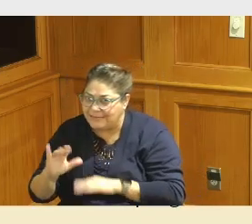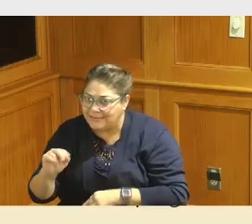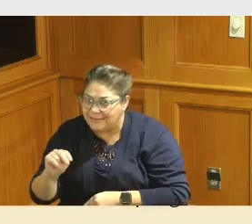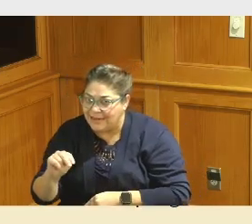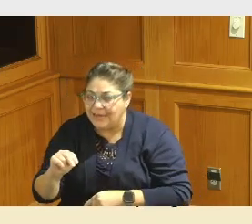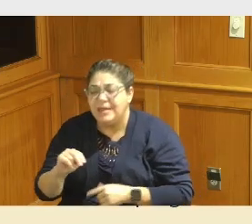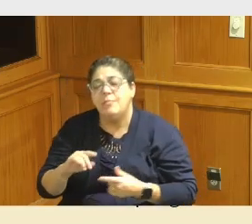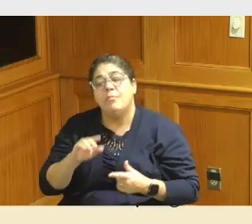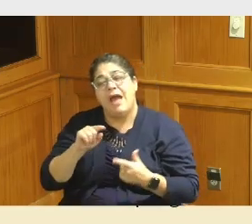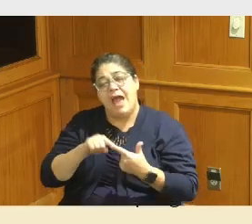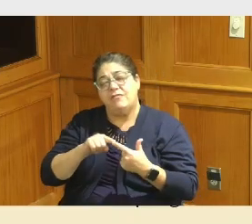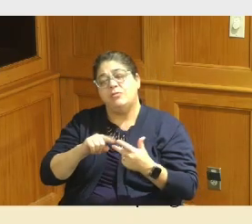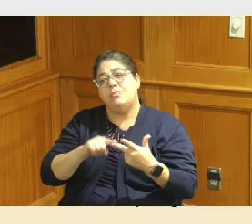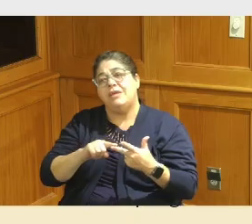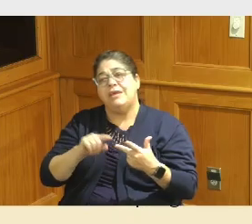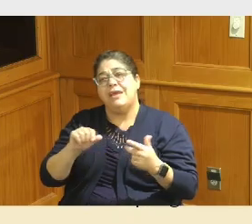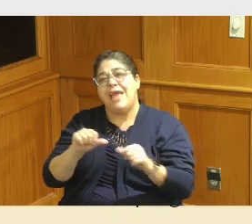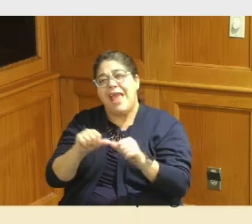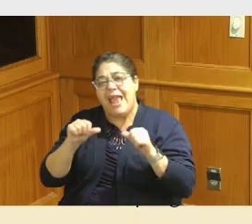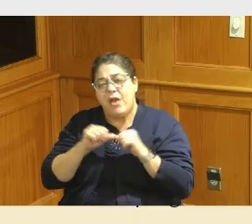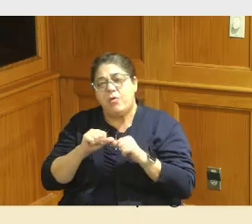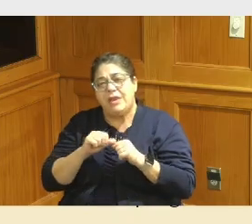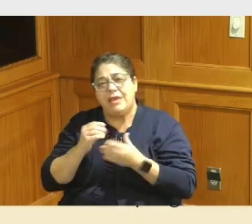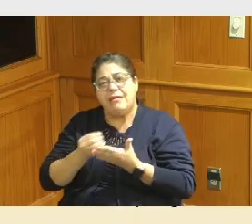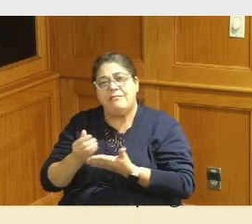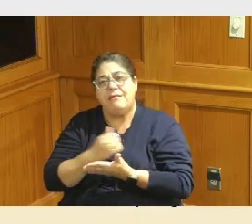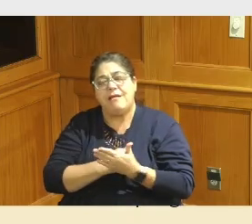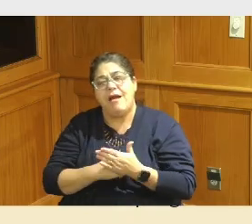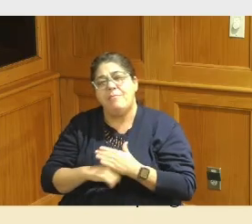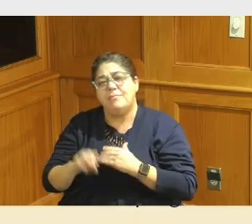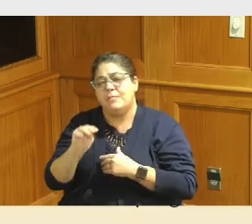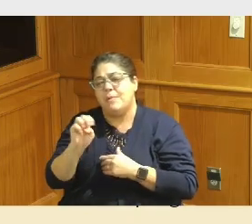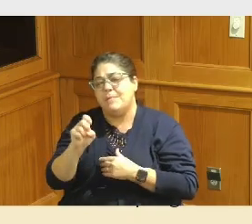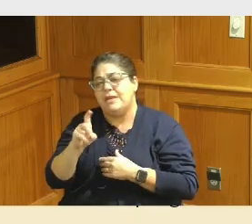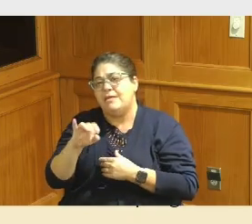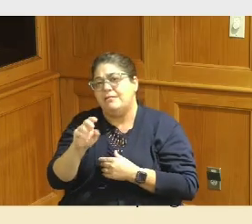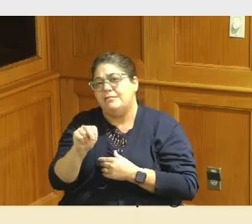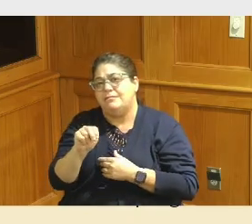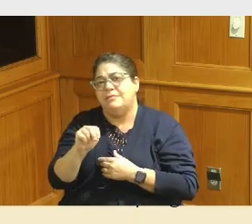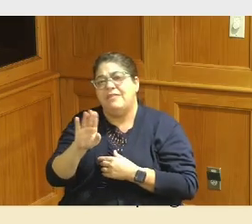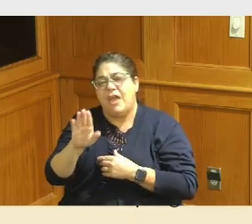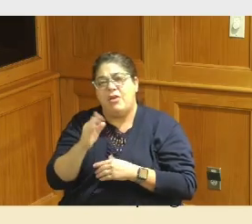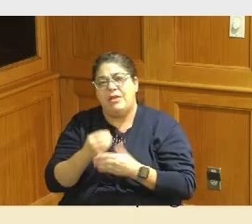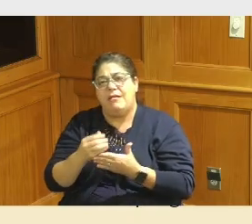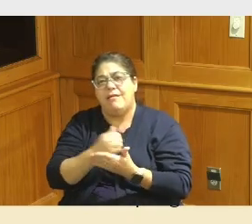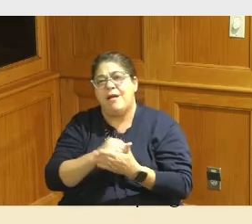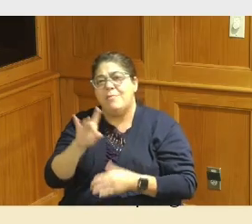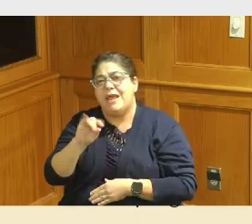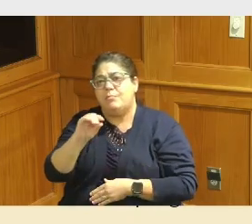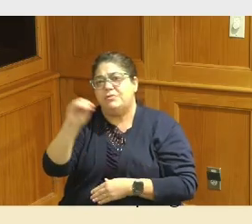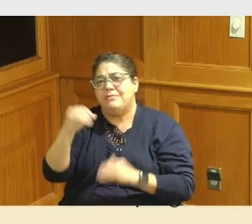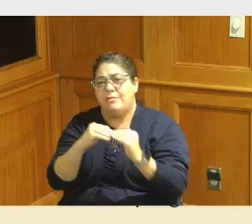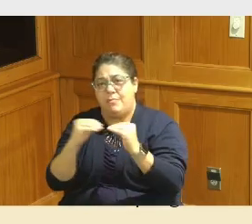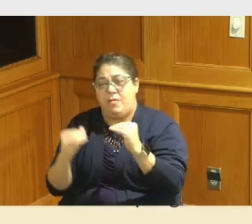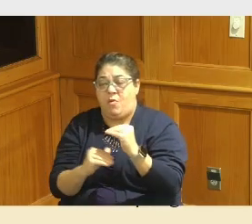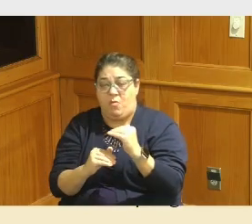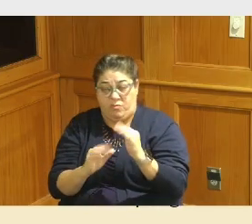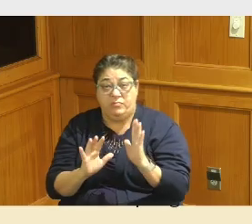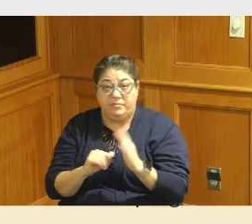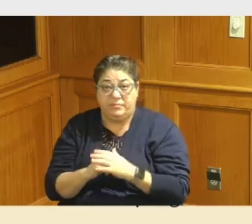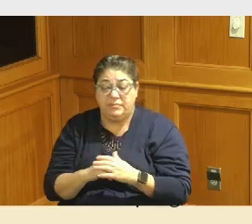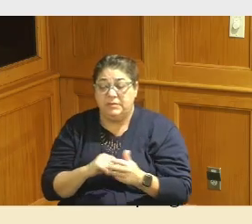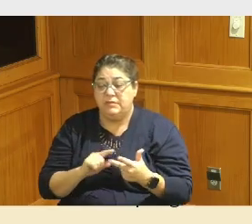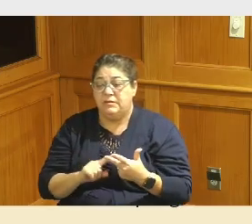below 80% of the area median income were prioritized for this program, and that's where we kept our focus. The repairs that homeowners